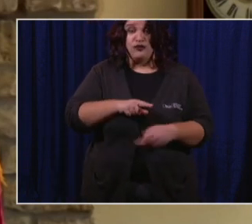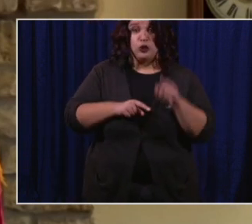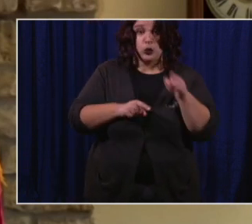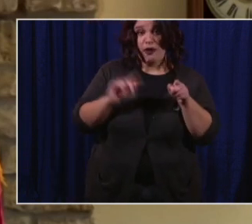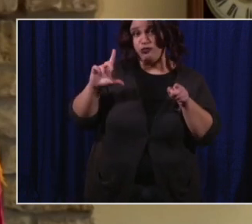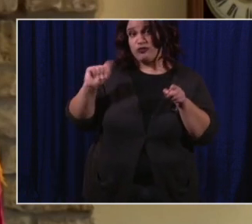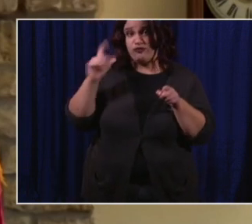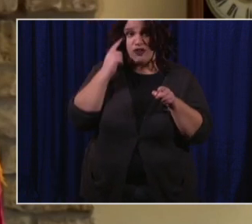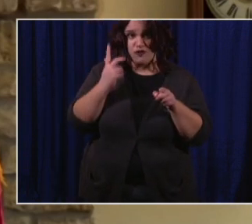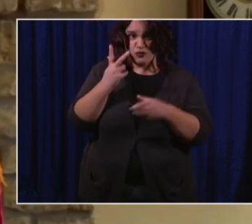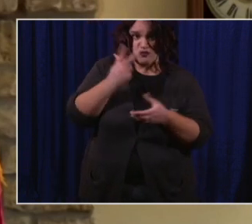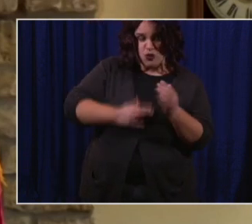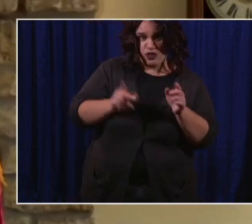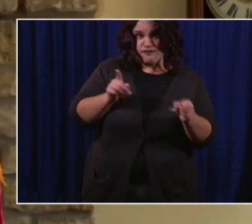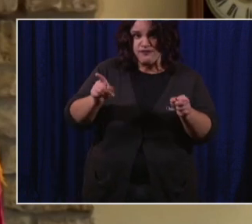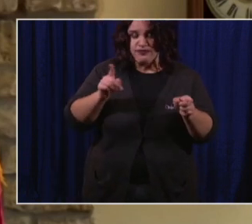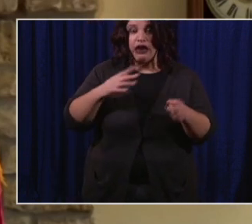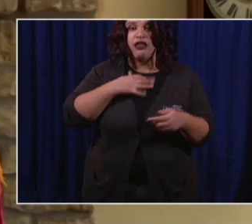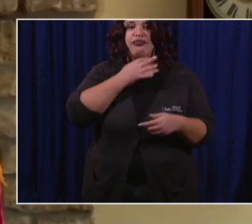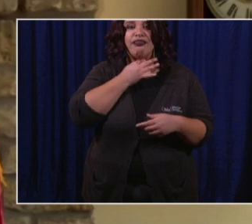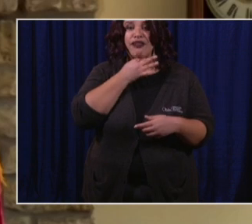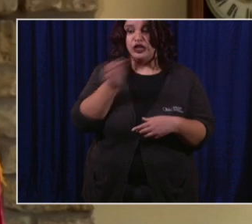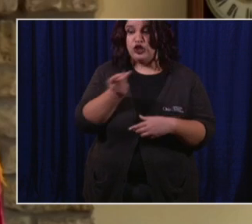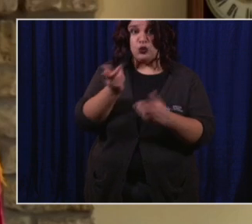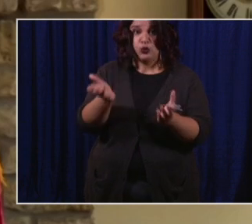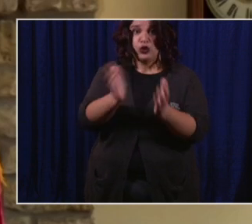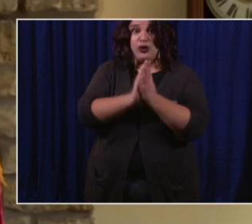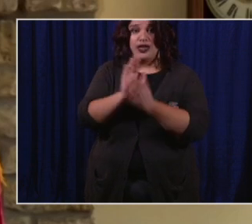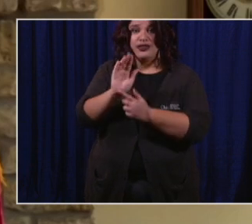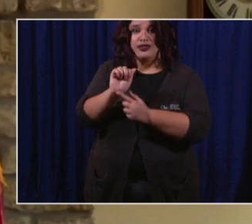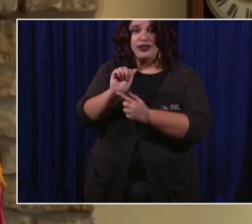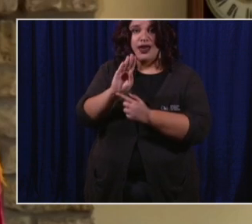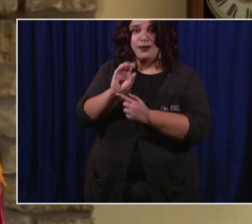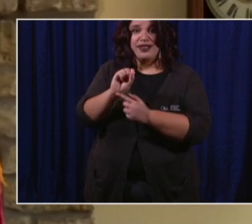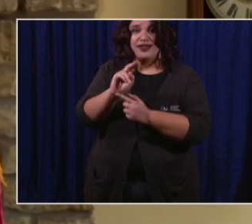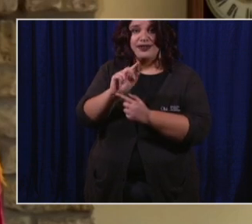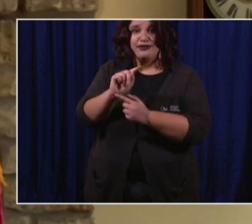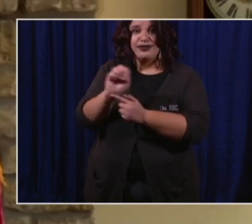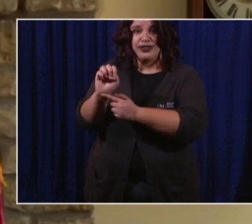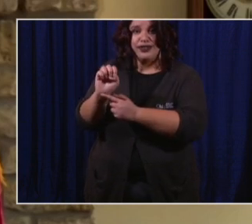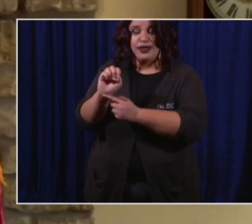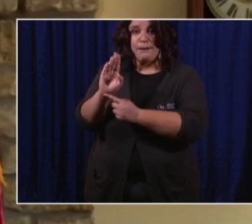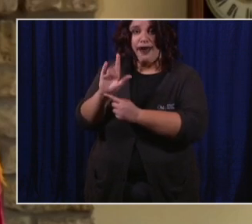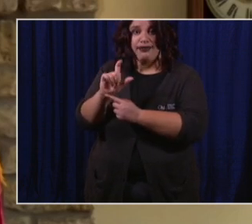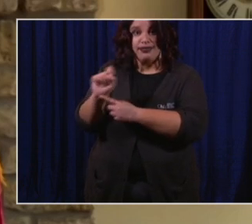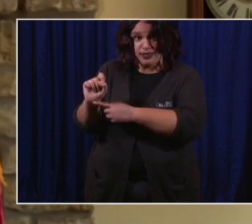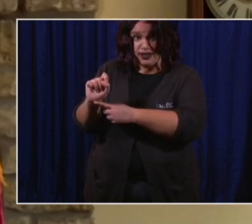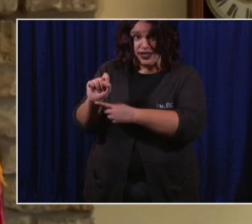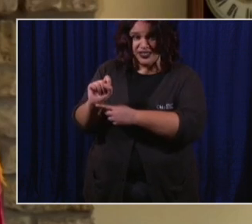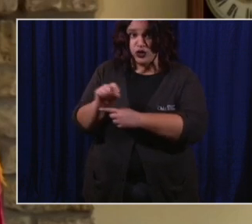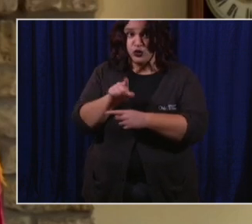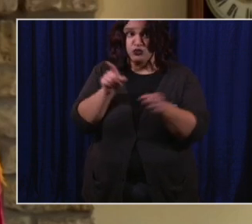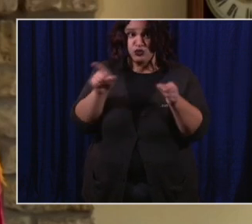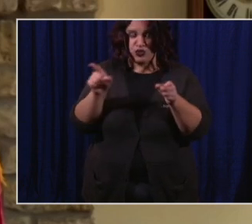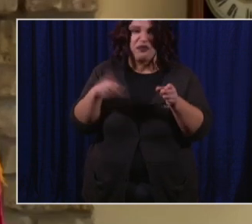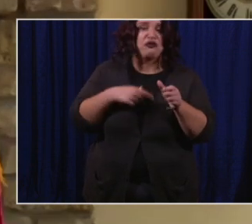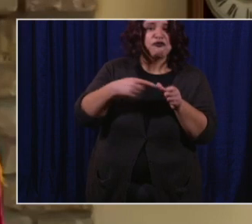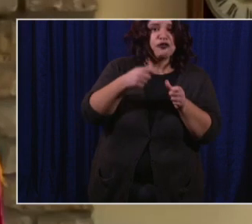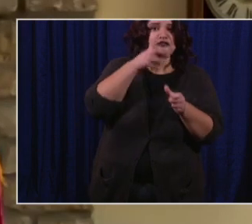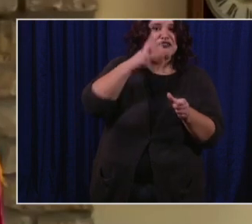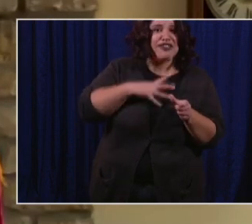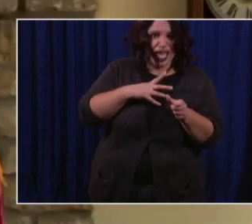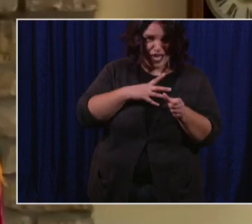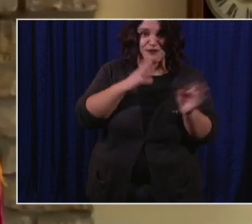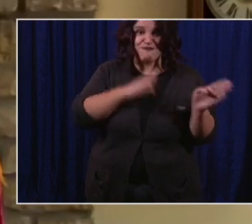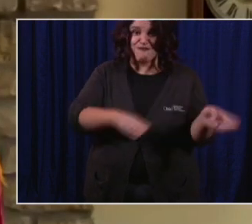Have both of you requested absentee ballots? Is that how you plan to vote? Does the First Lady plan to vote that way? Well, I've not asked the